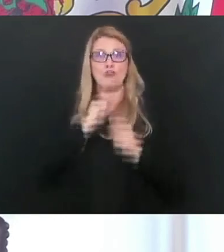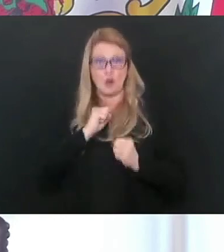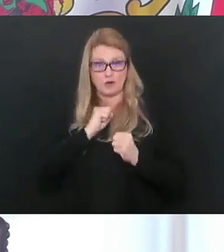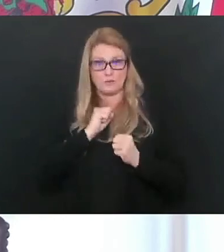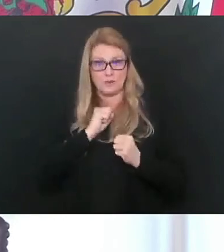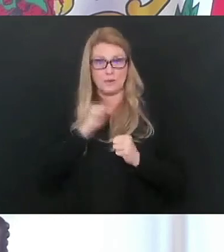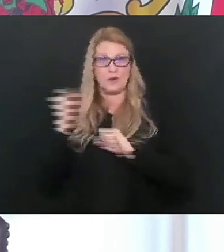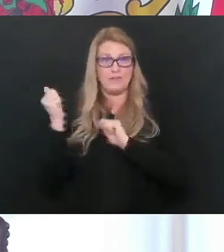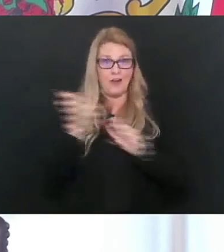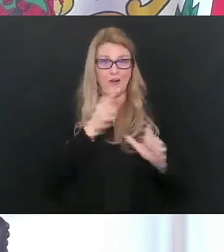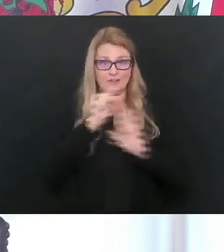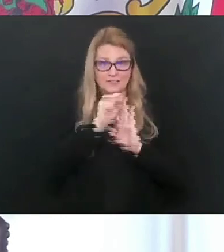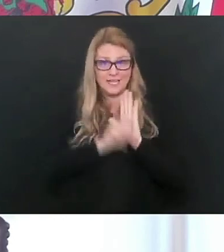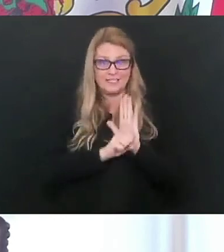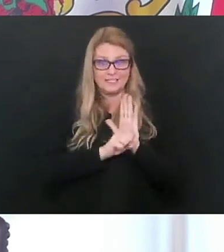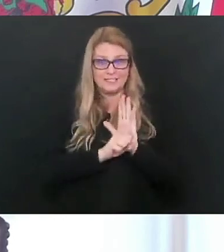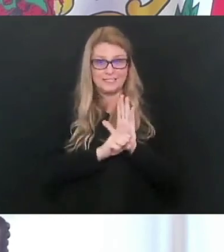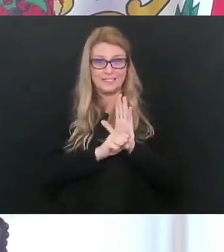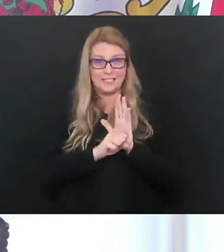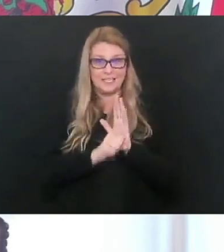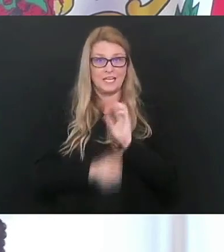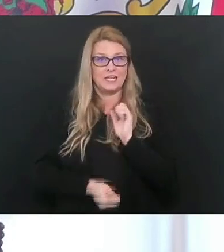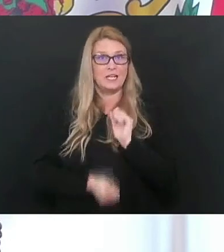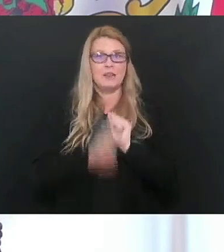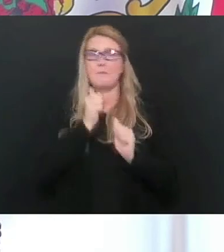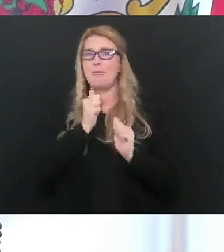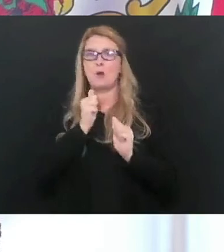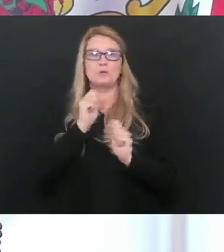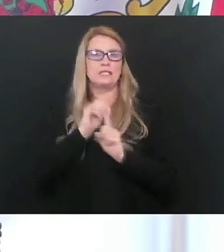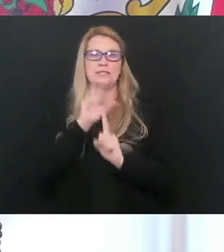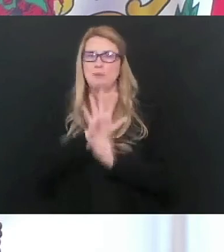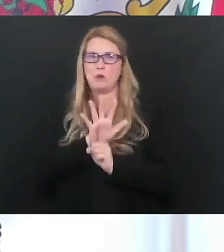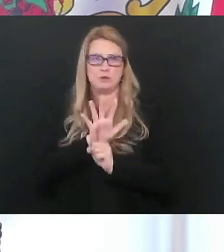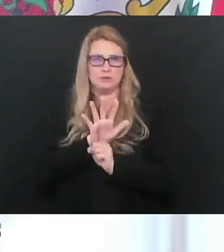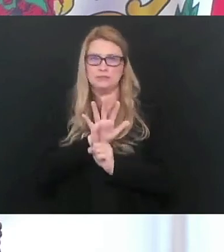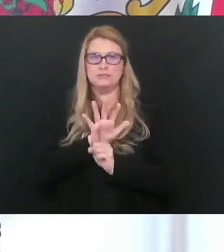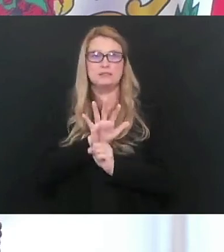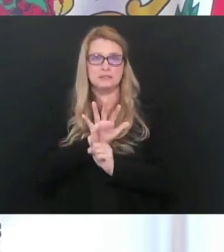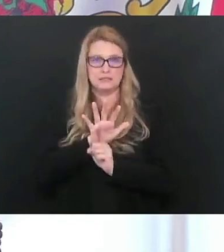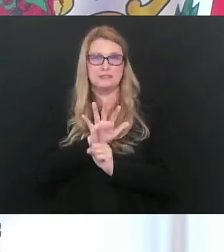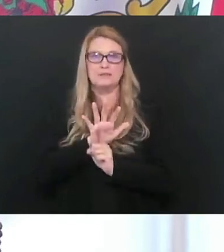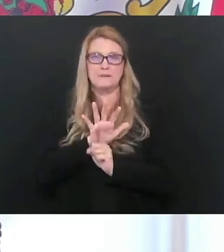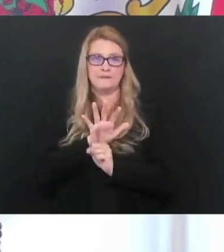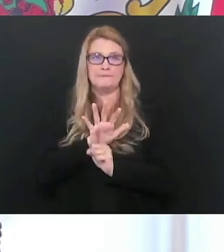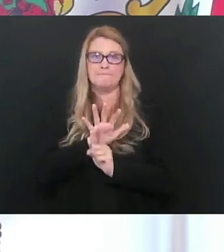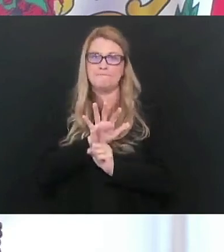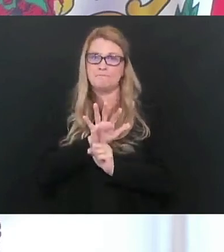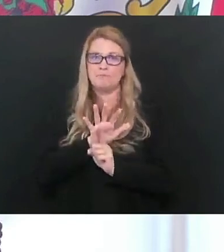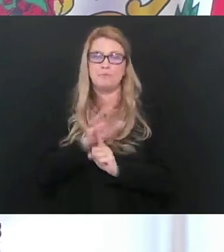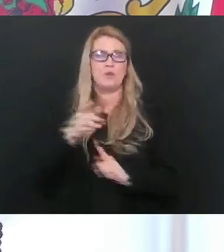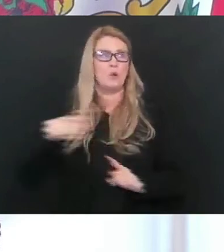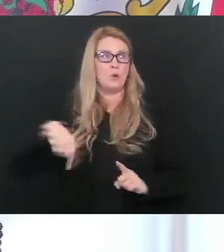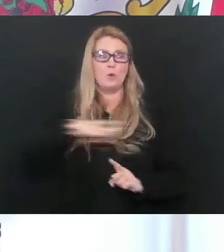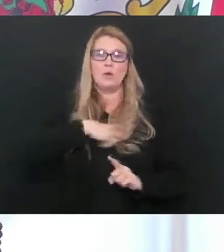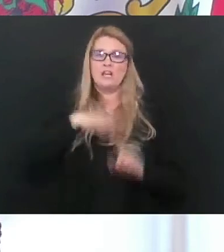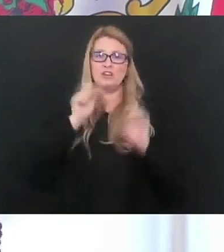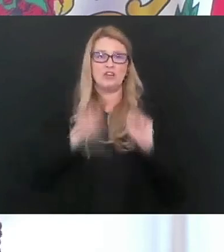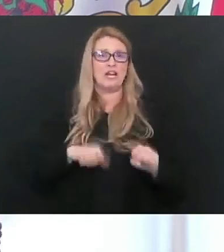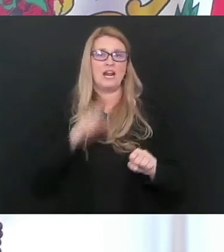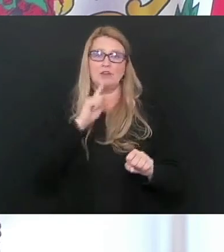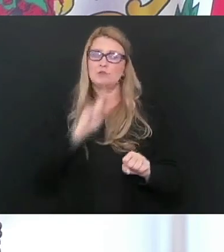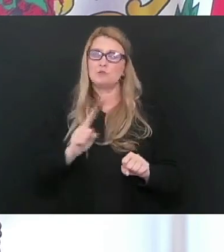all states, the most exposed. You could have gotten wiped out like